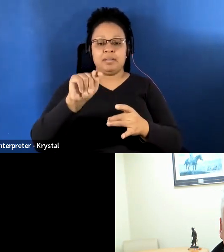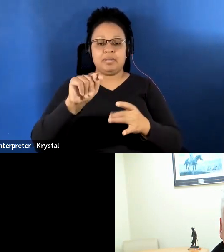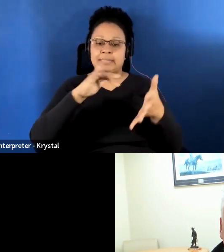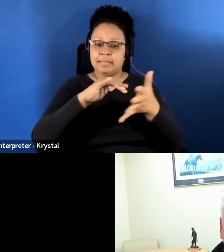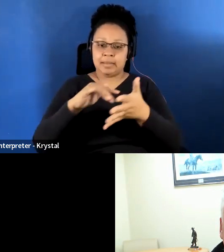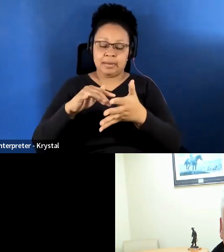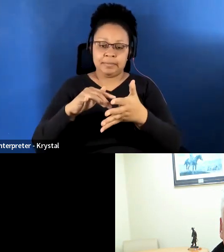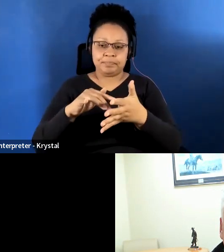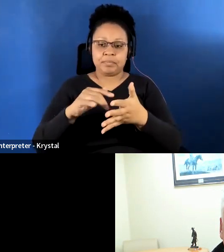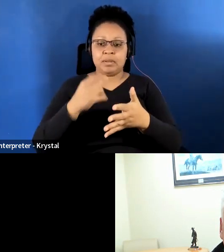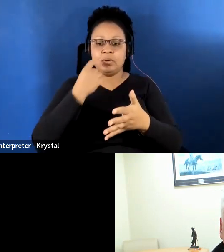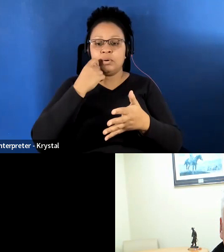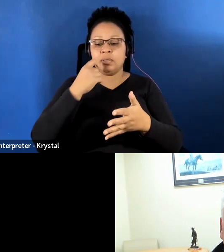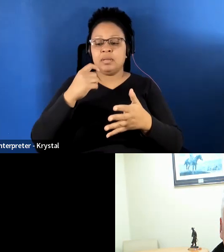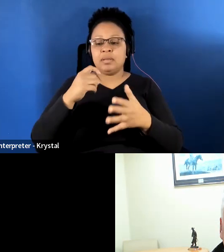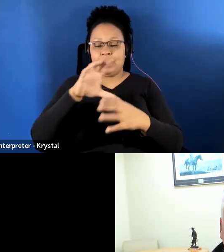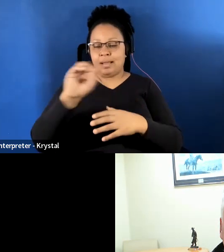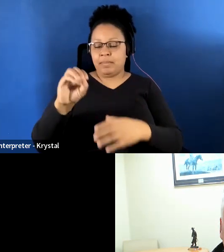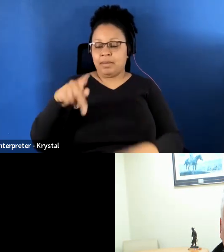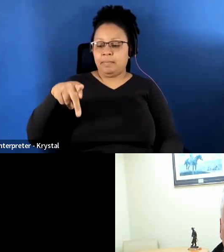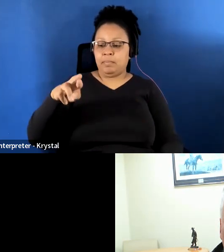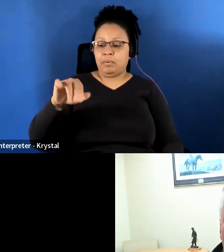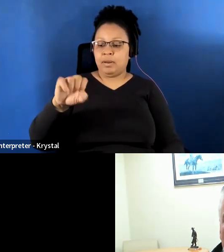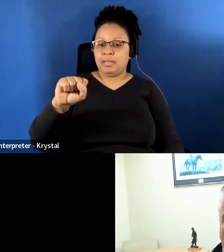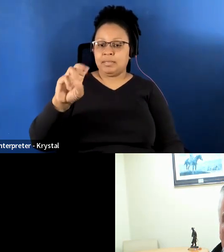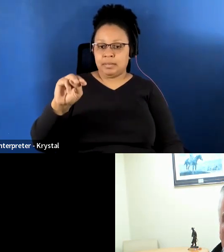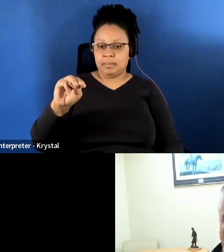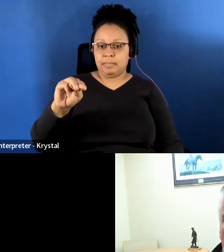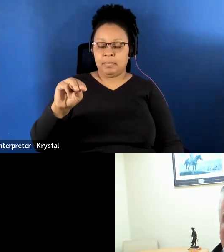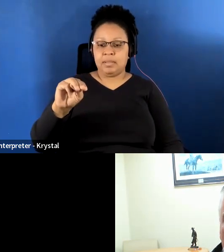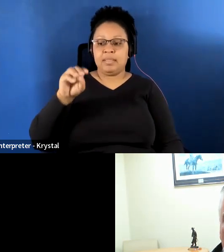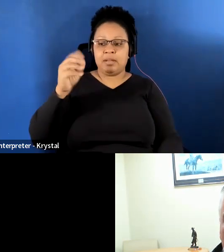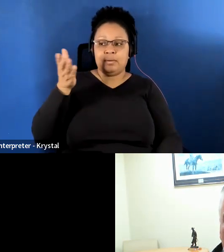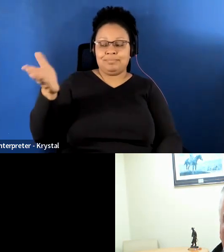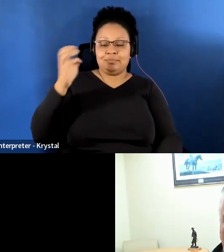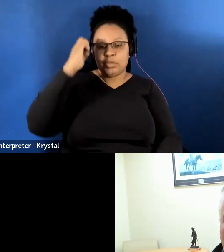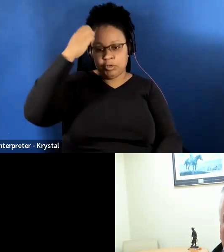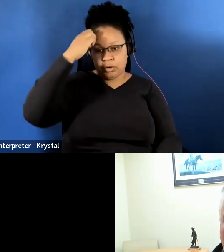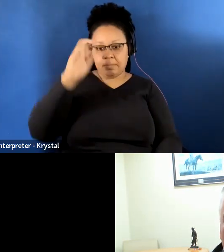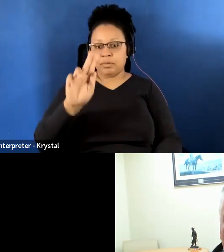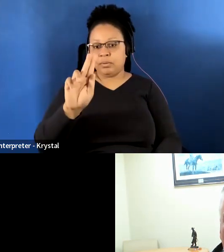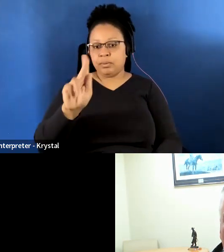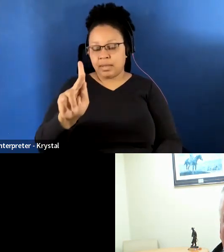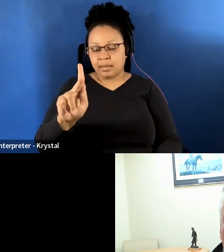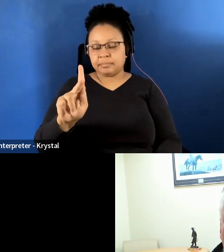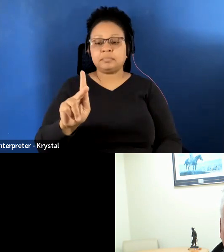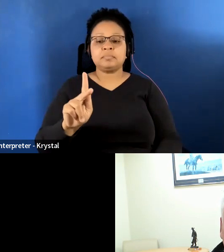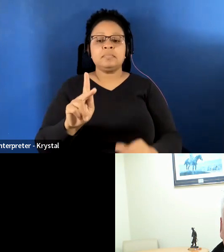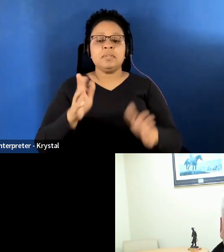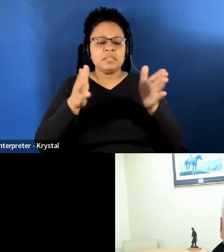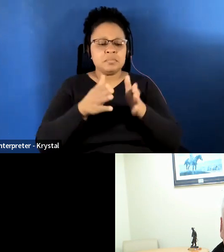by a company called Prism. They're out of the UK, and they're a small and